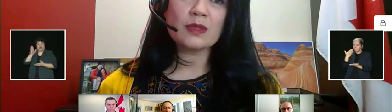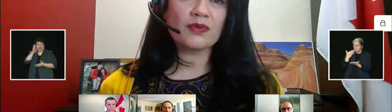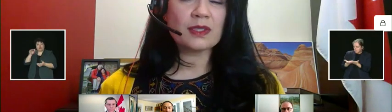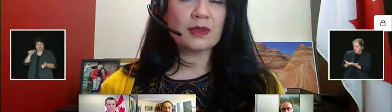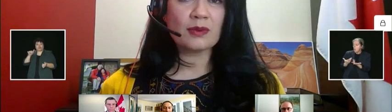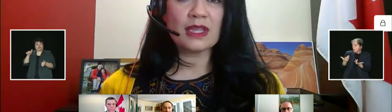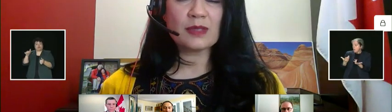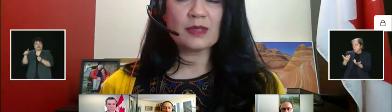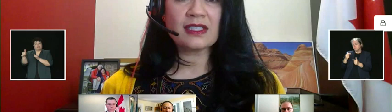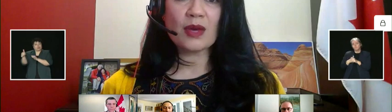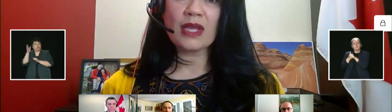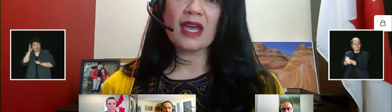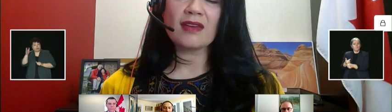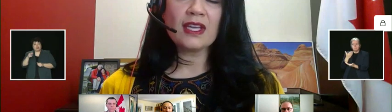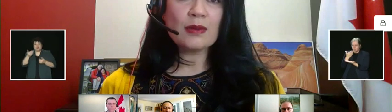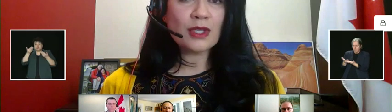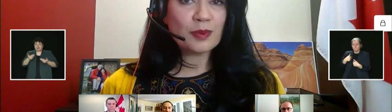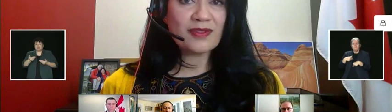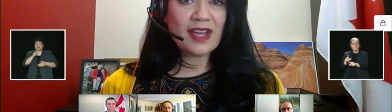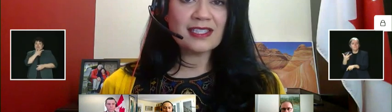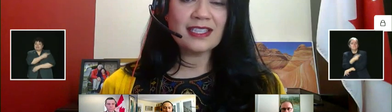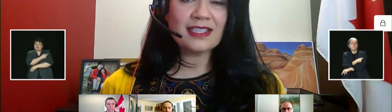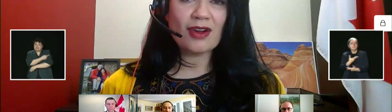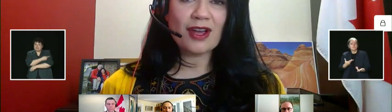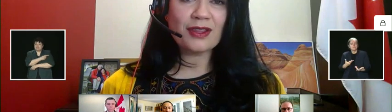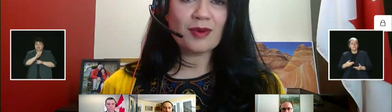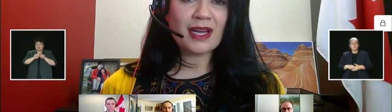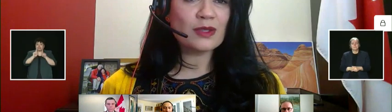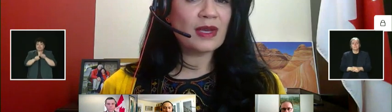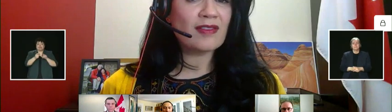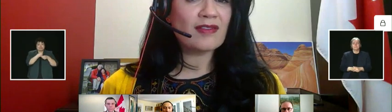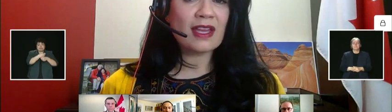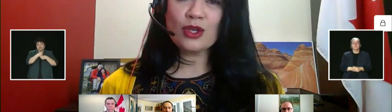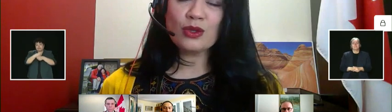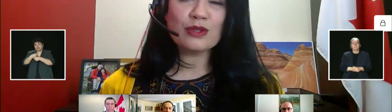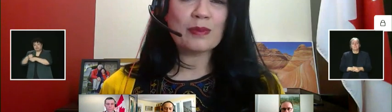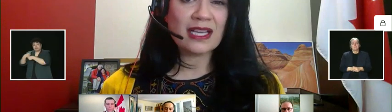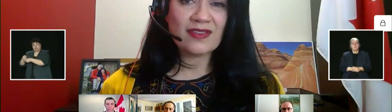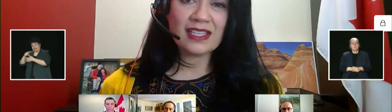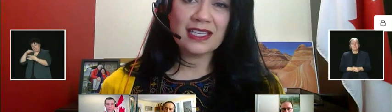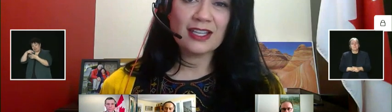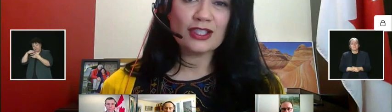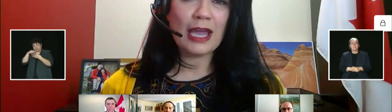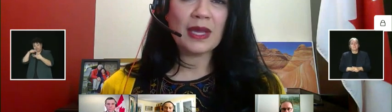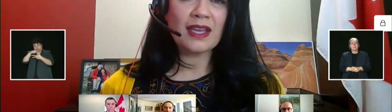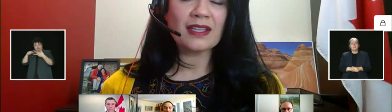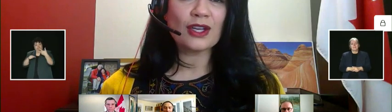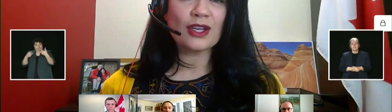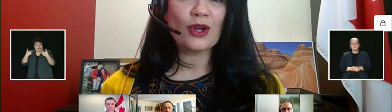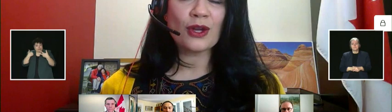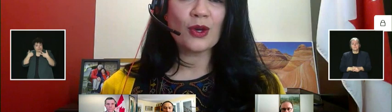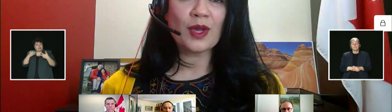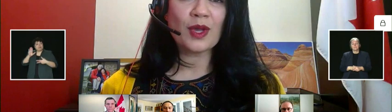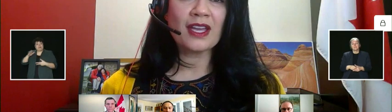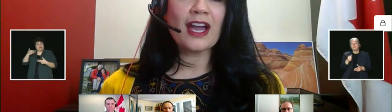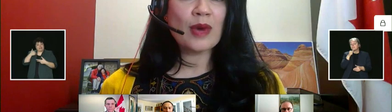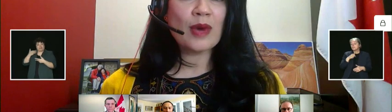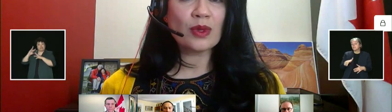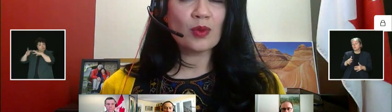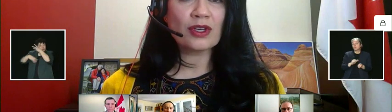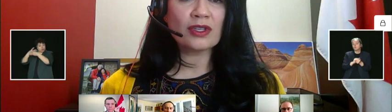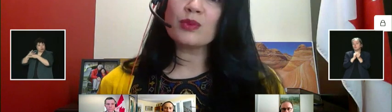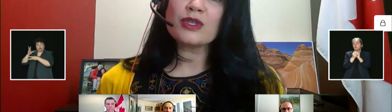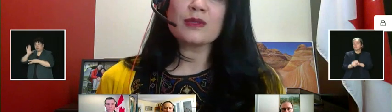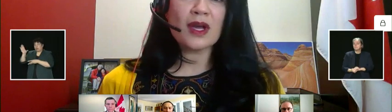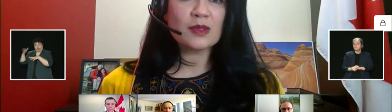in this place now. We have multiple vaccines that are authorized. We have huge mass vaccination campaigns that are ongoing around